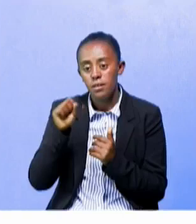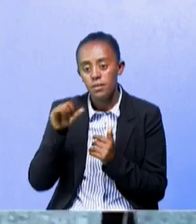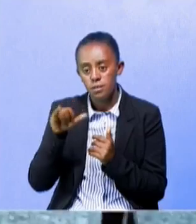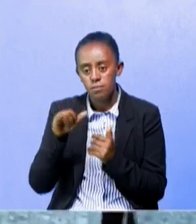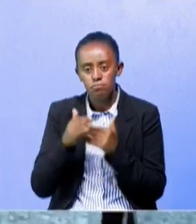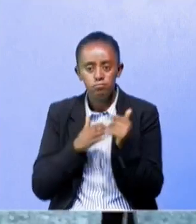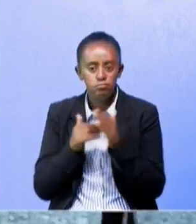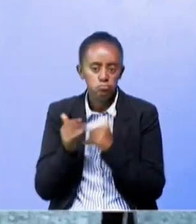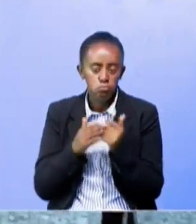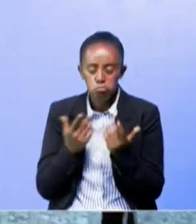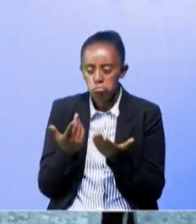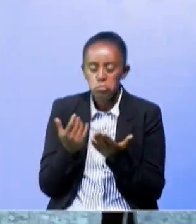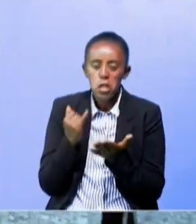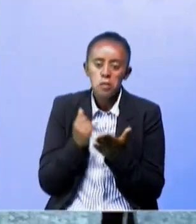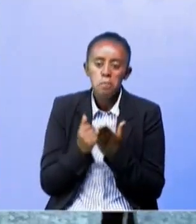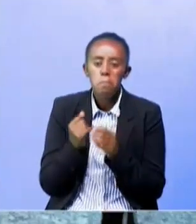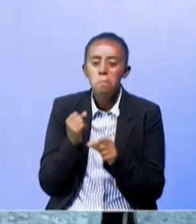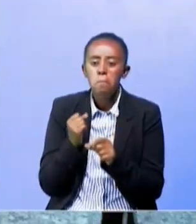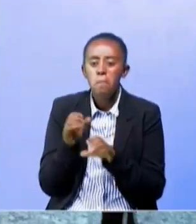Exactly, it makes you easy.